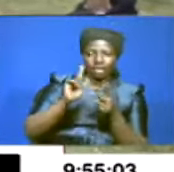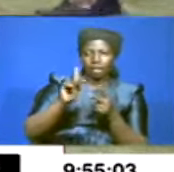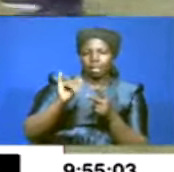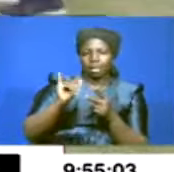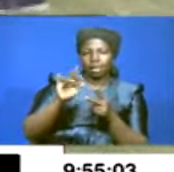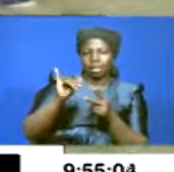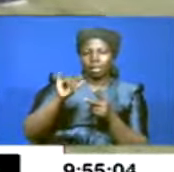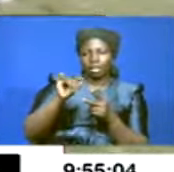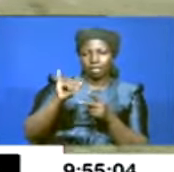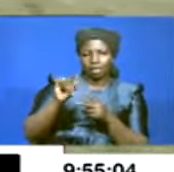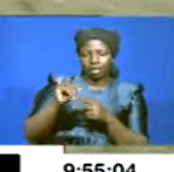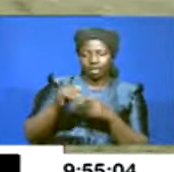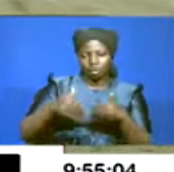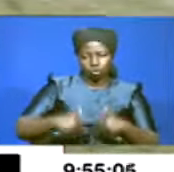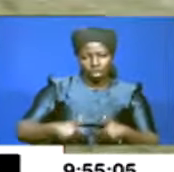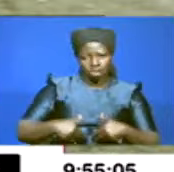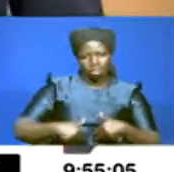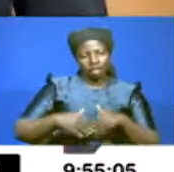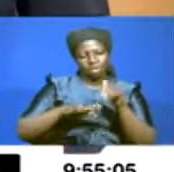table.